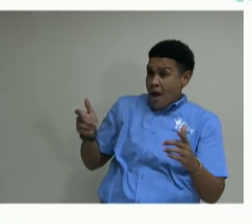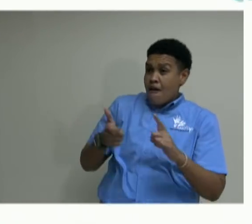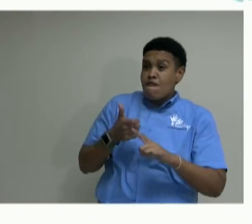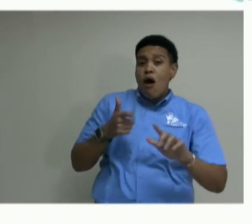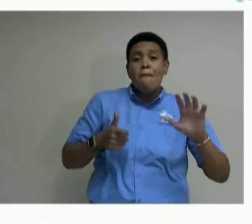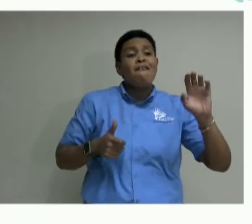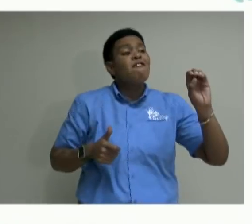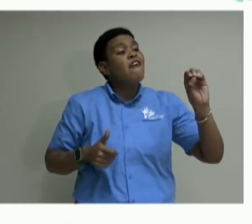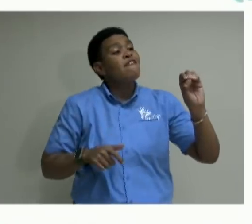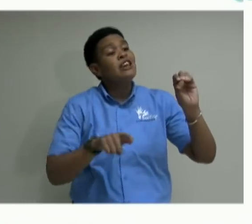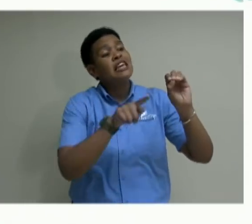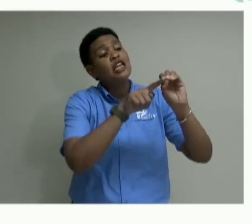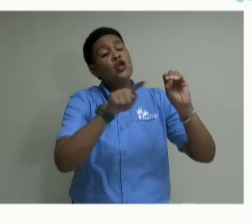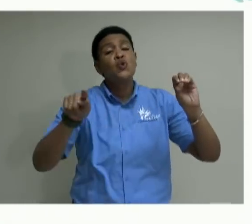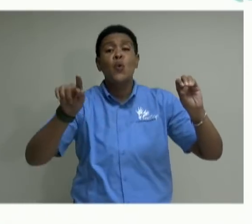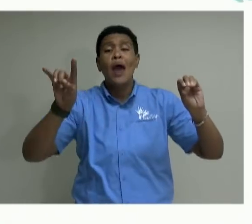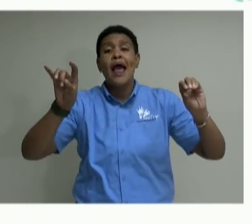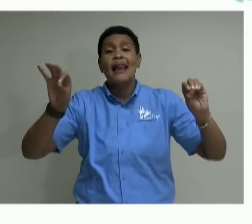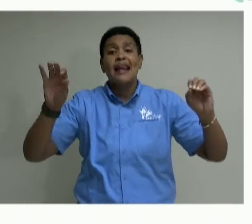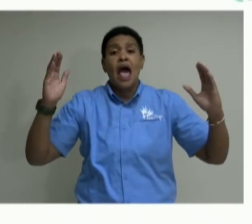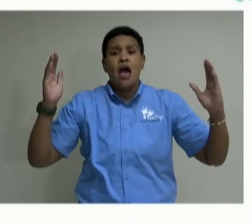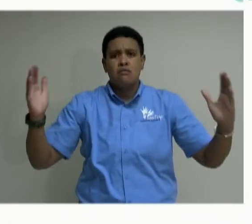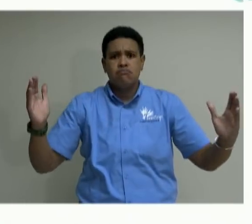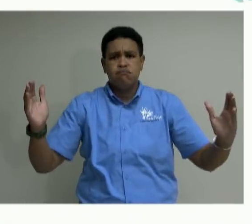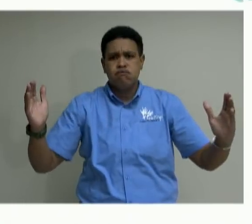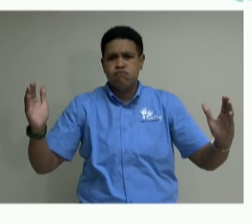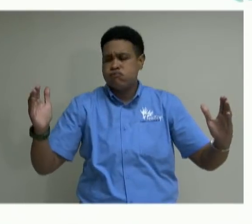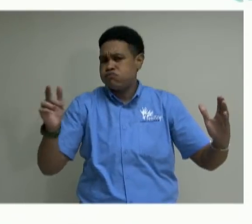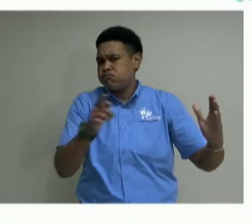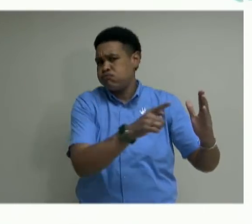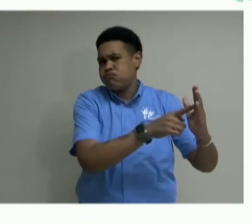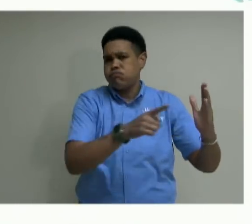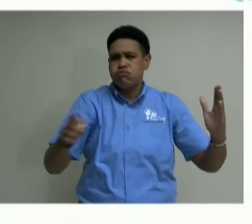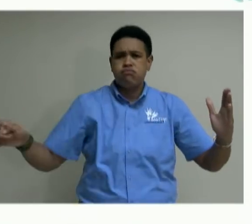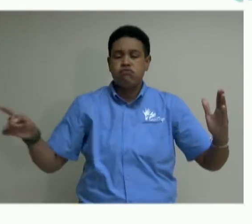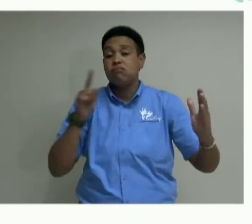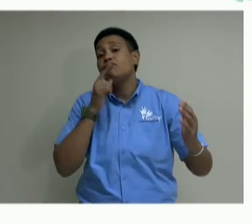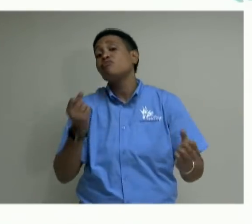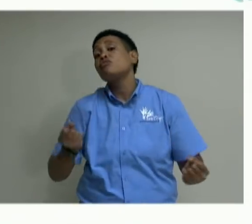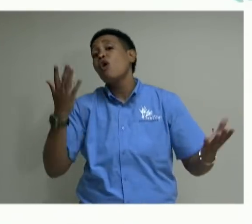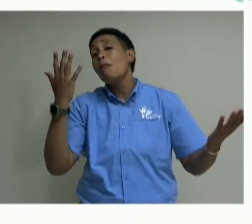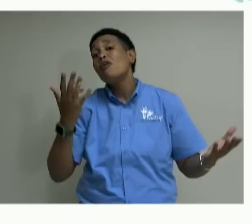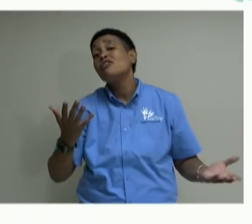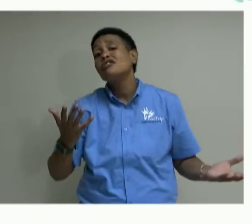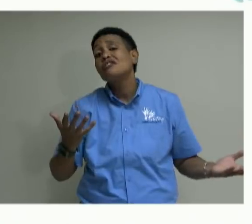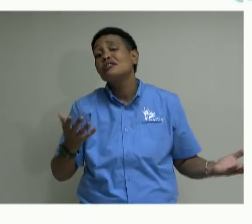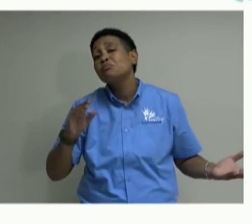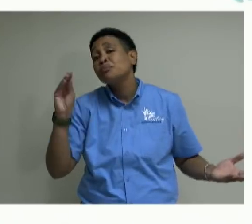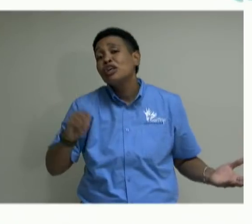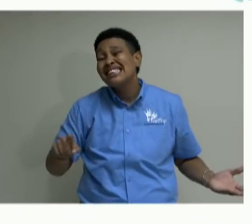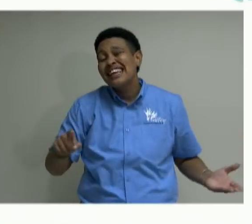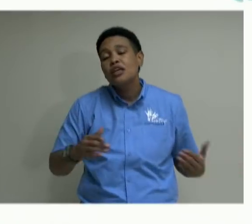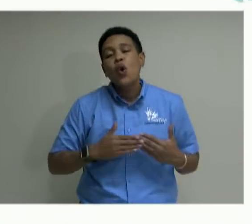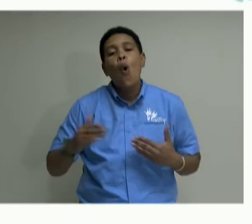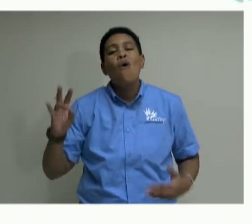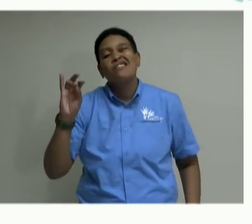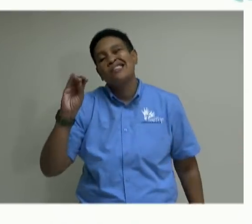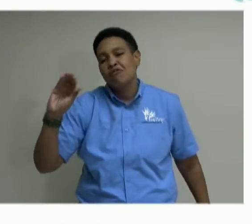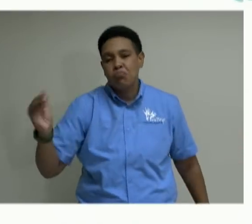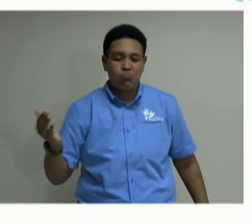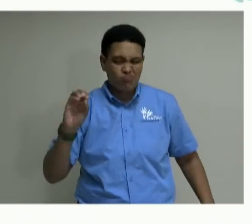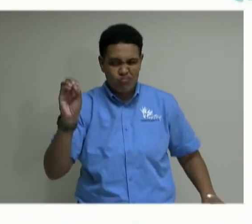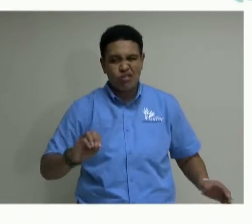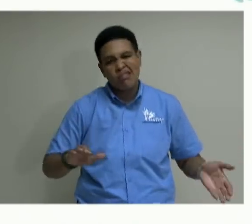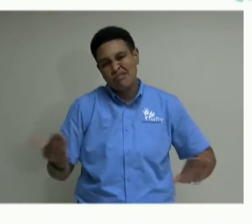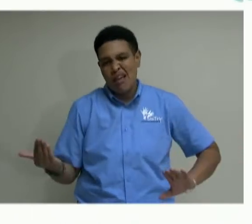50 to 89 age group would have covered approximately little over 70% of